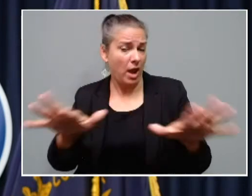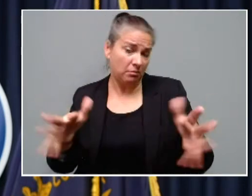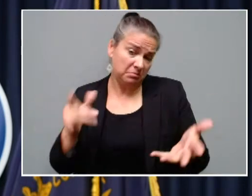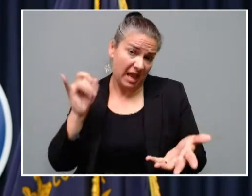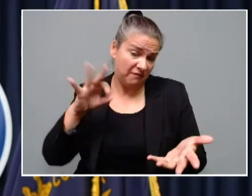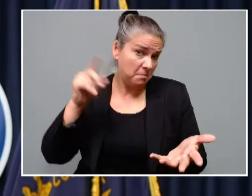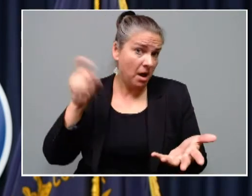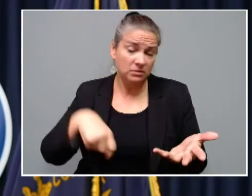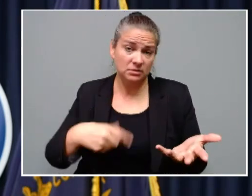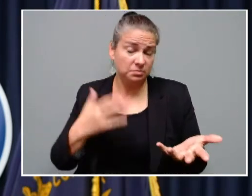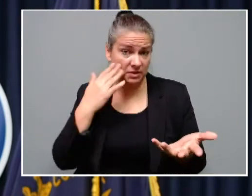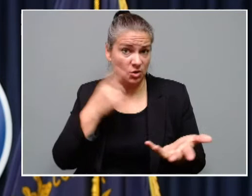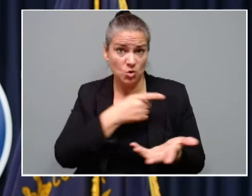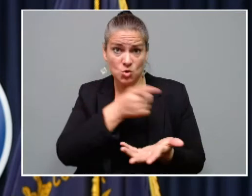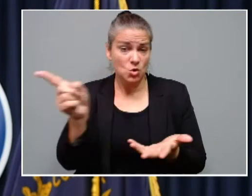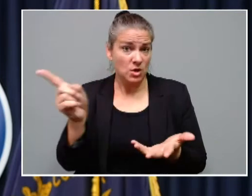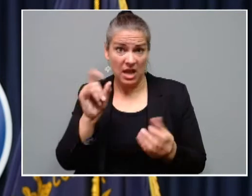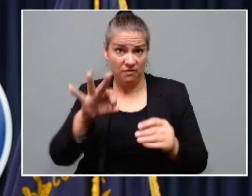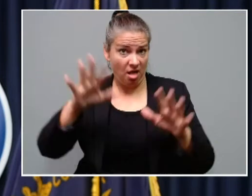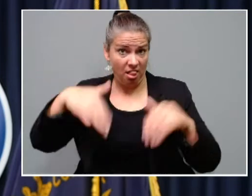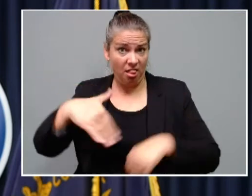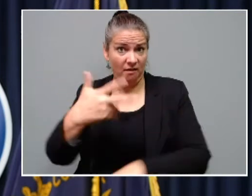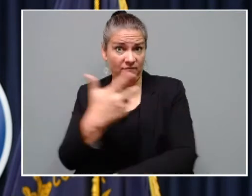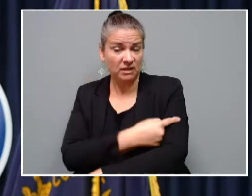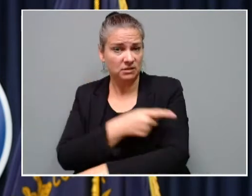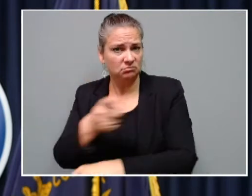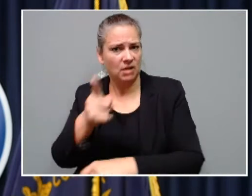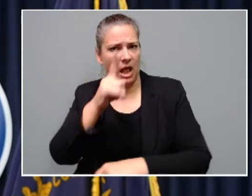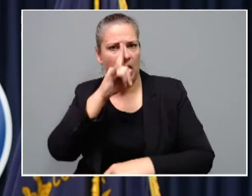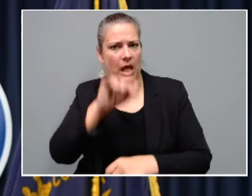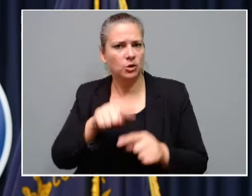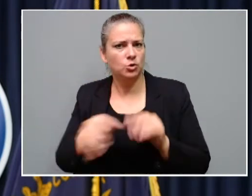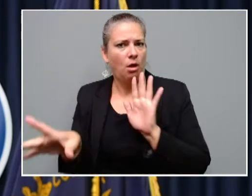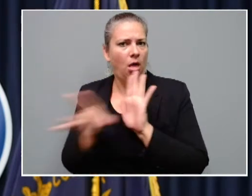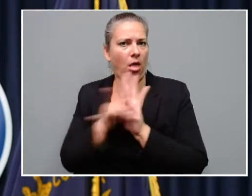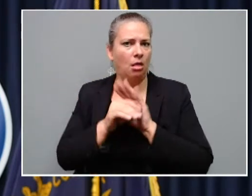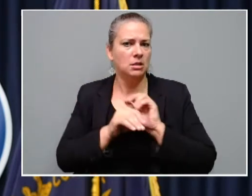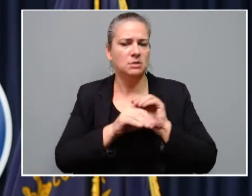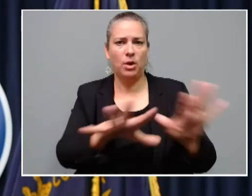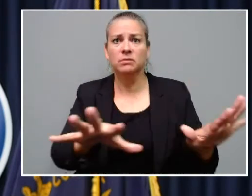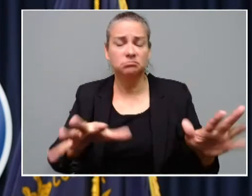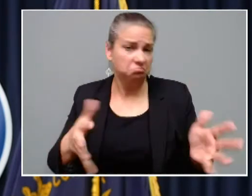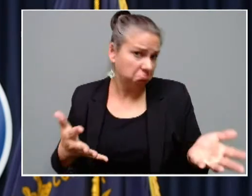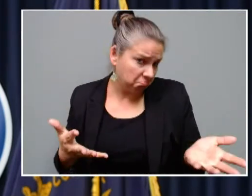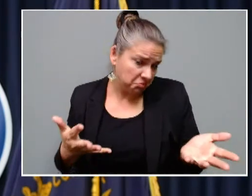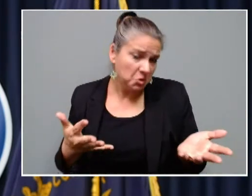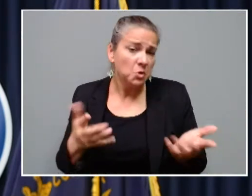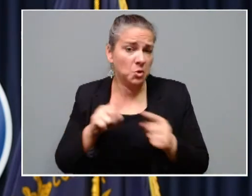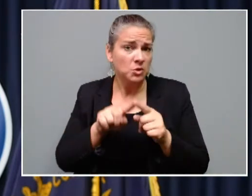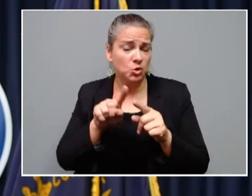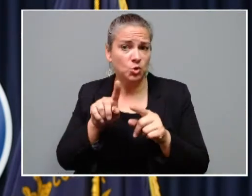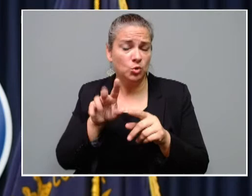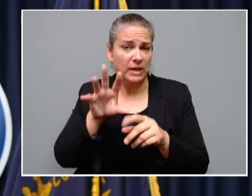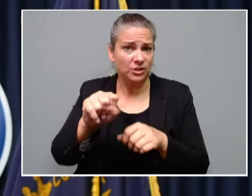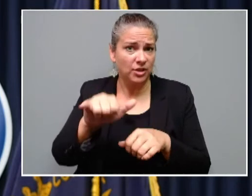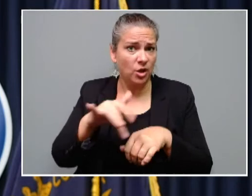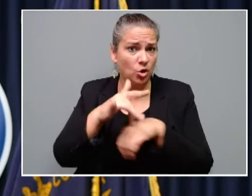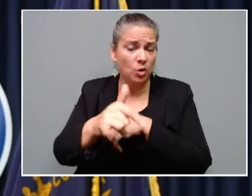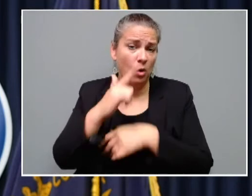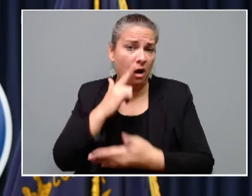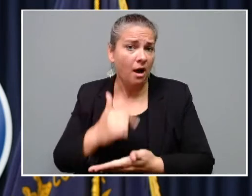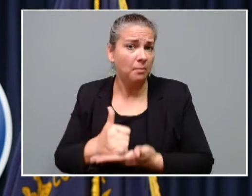that are unvaccinated are more likely to get infected and spread the infection. So knowing about it early will be helpful. Now, it will